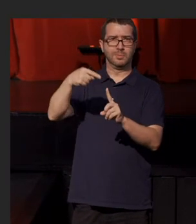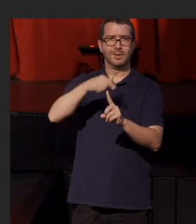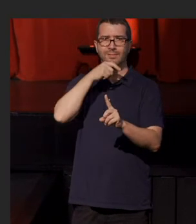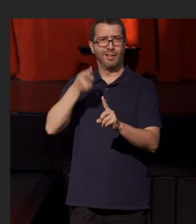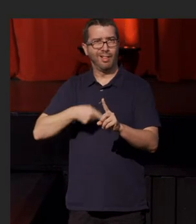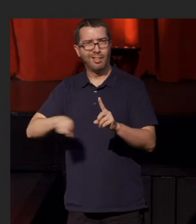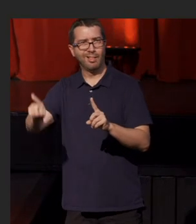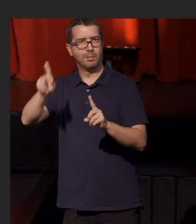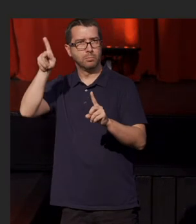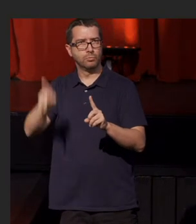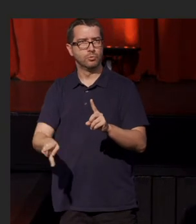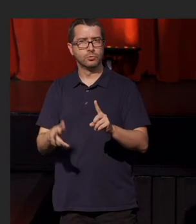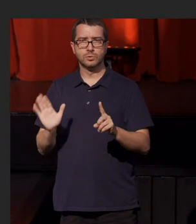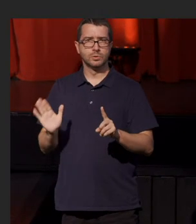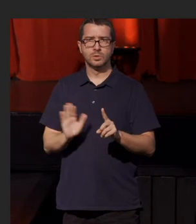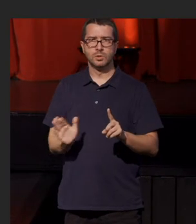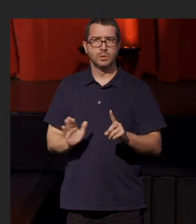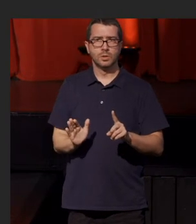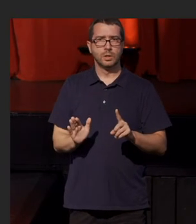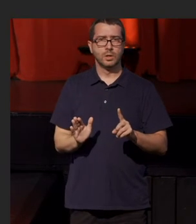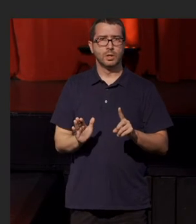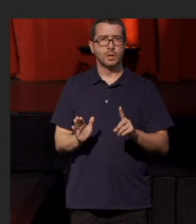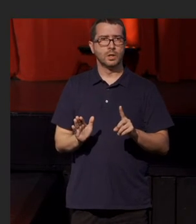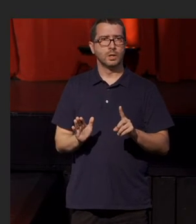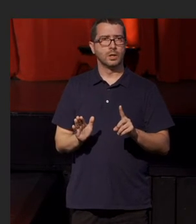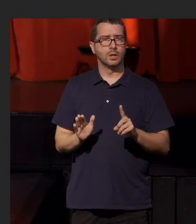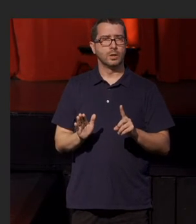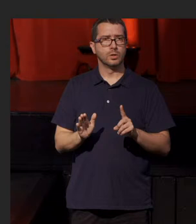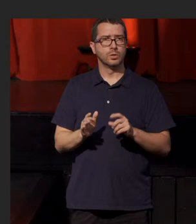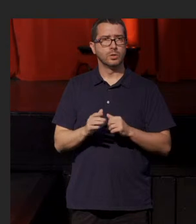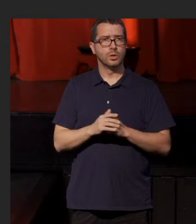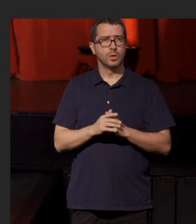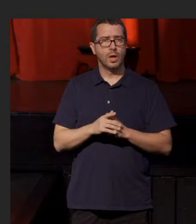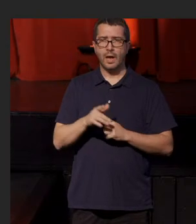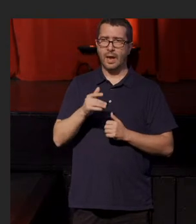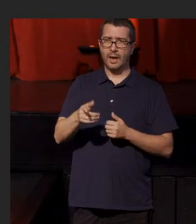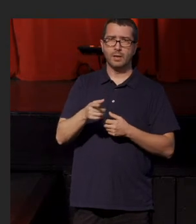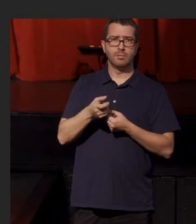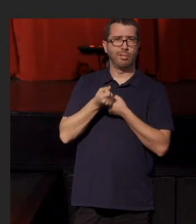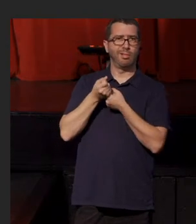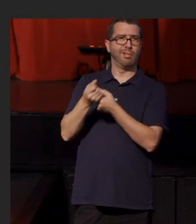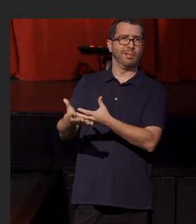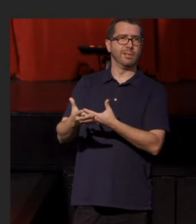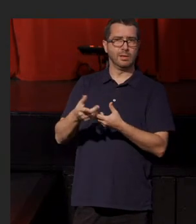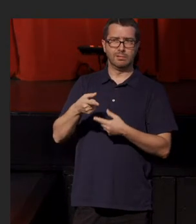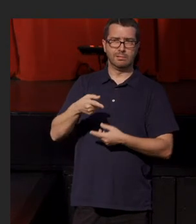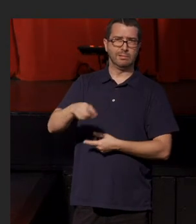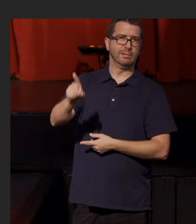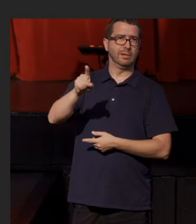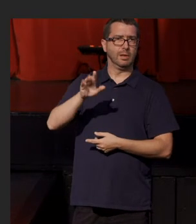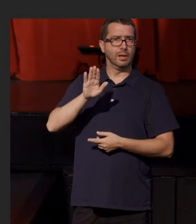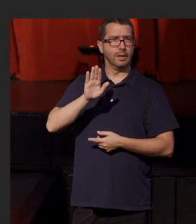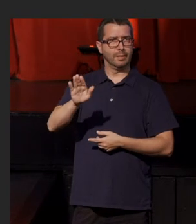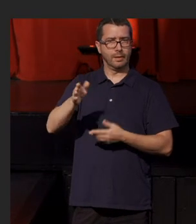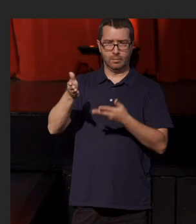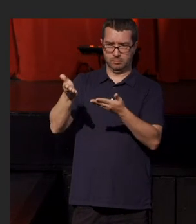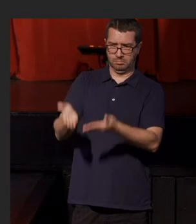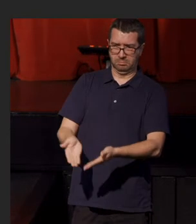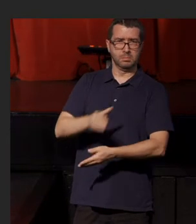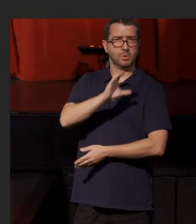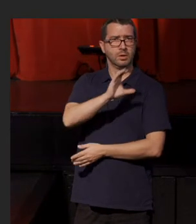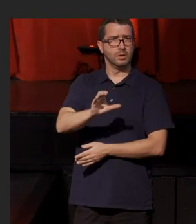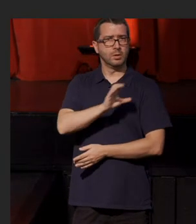personalities. You should not impugn the motives or integrity of the person to whom you are speaking. And that means that even if you believe someone